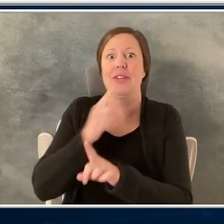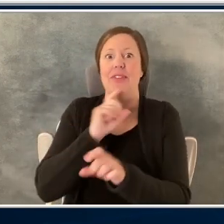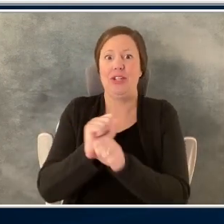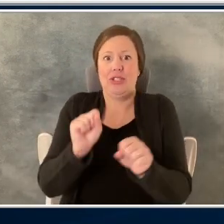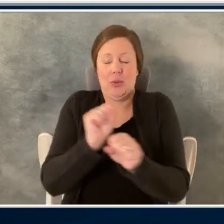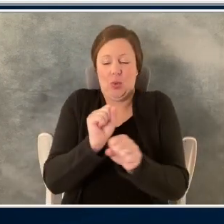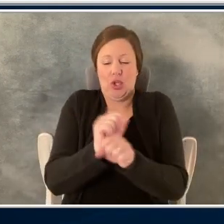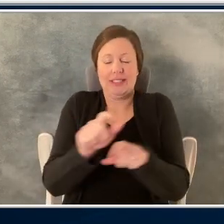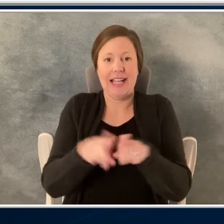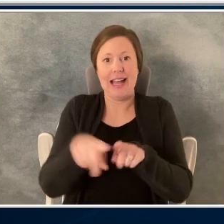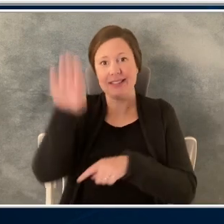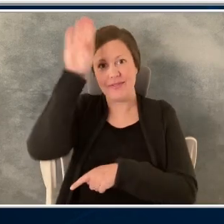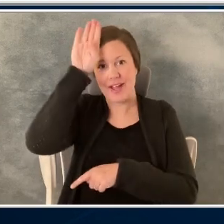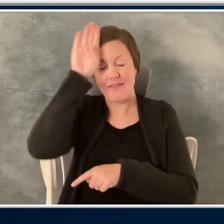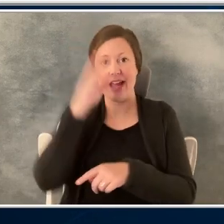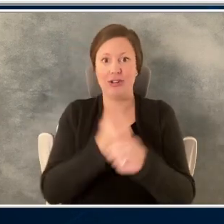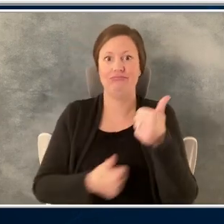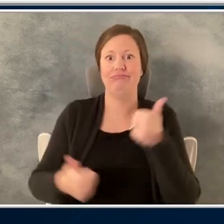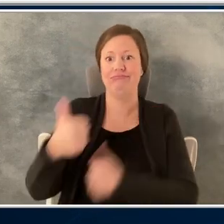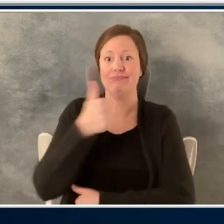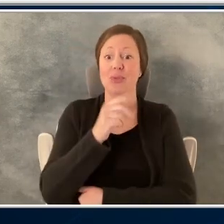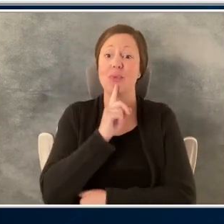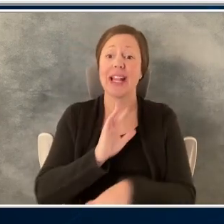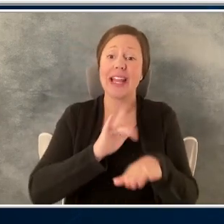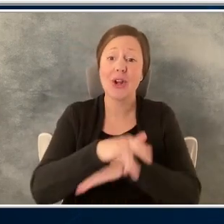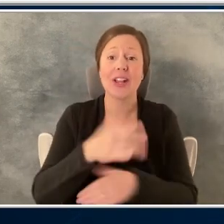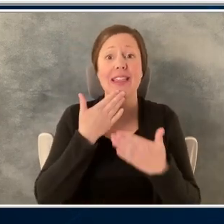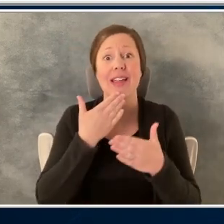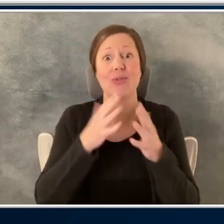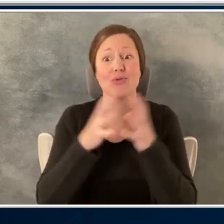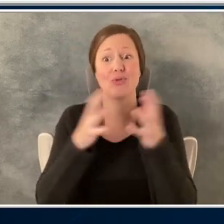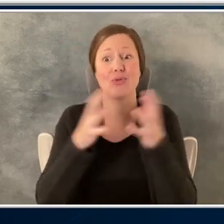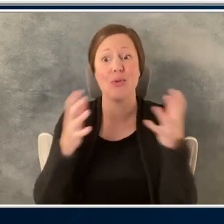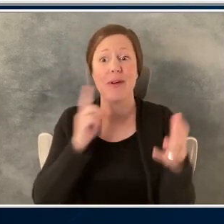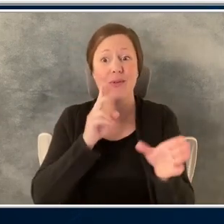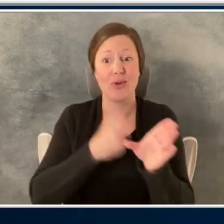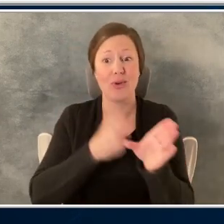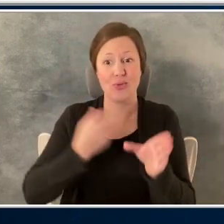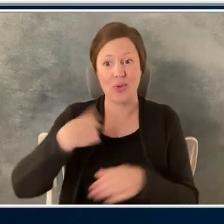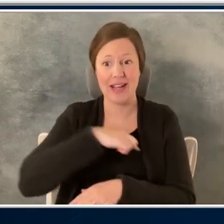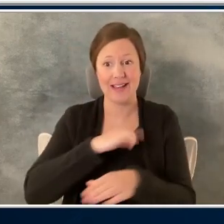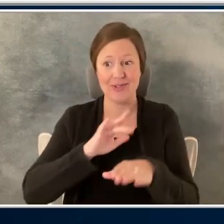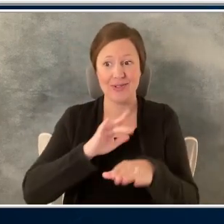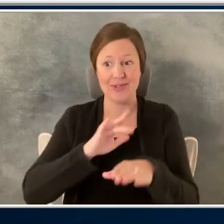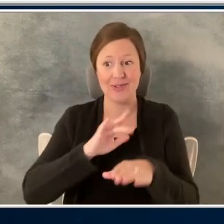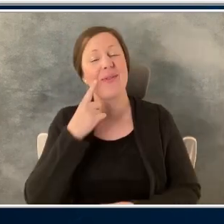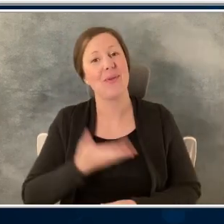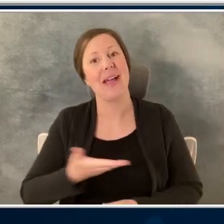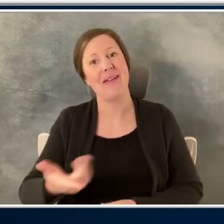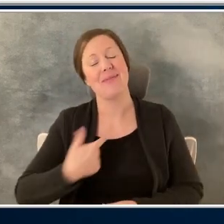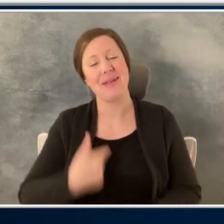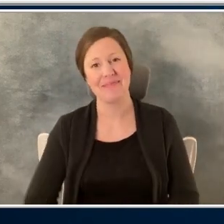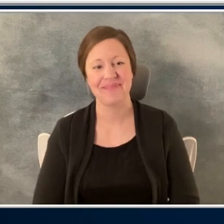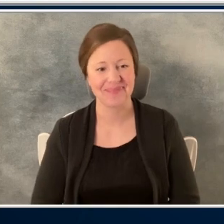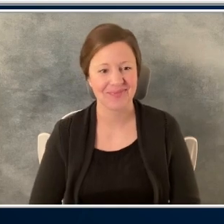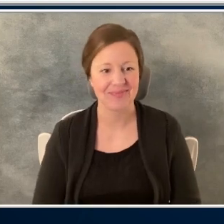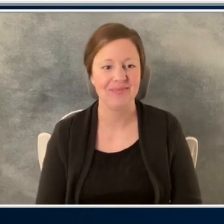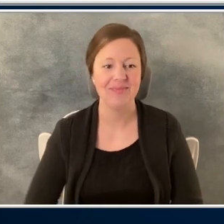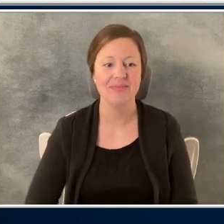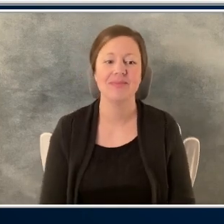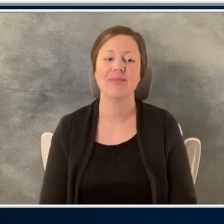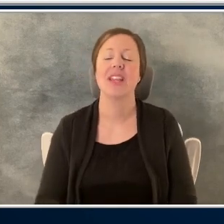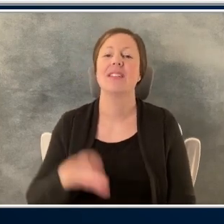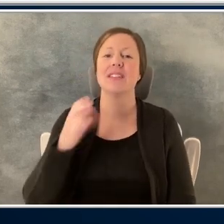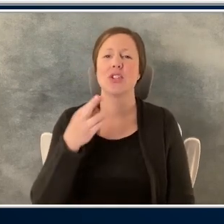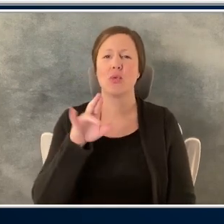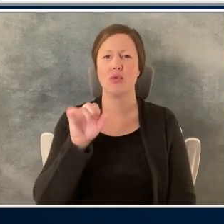where you are, so thank you so much for getting up early. Good morning. Thank you for having me. So, Chris, explain kind of where you are